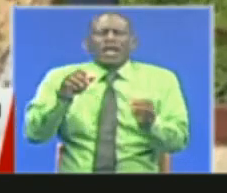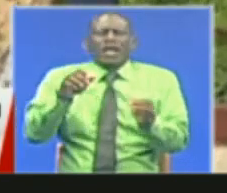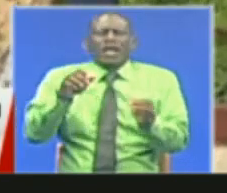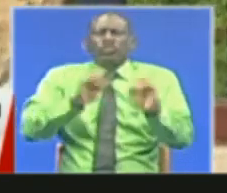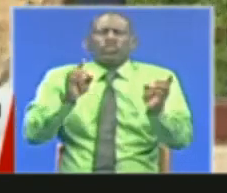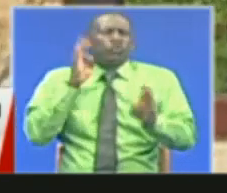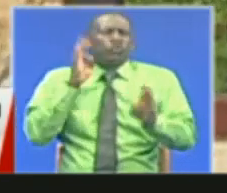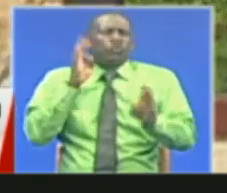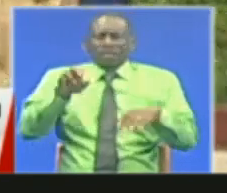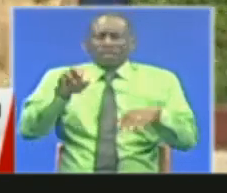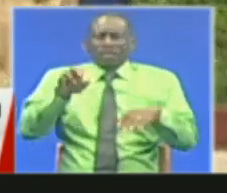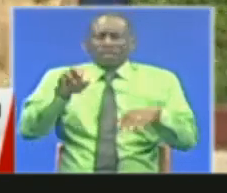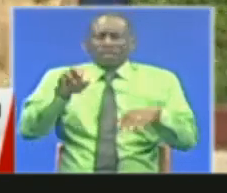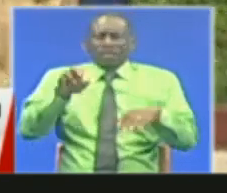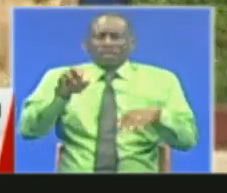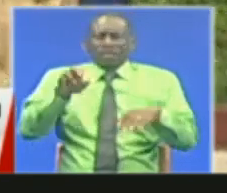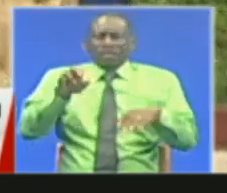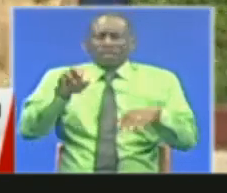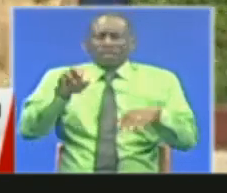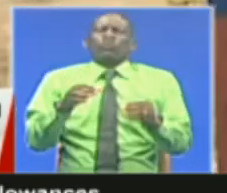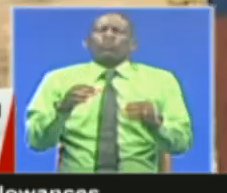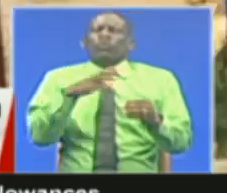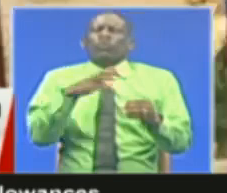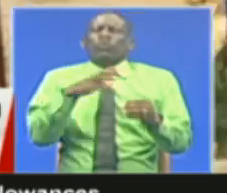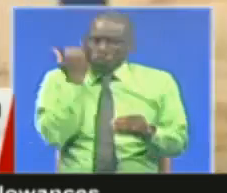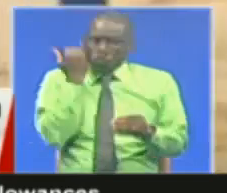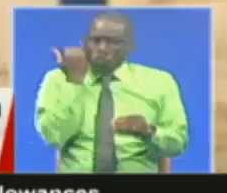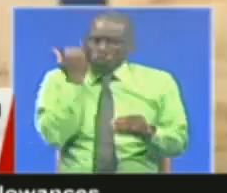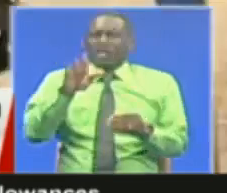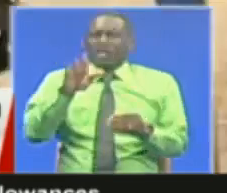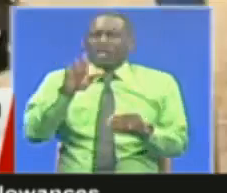The Nation Media Group is taking legal action. Lailla Mohammed, NTV.